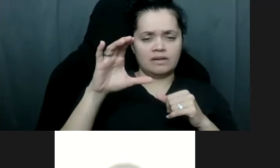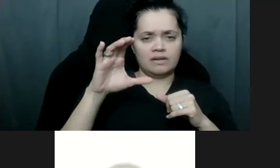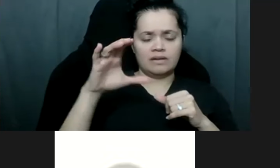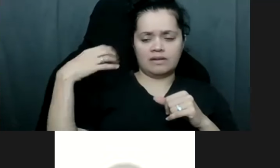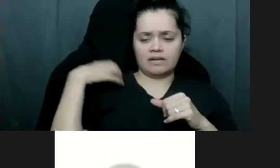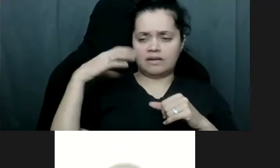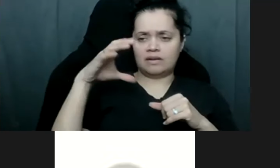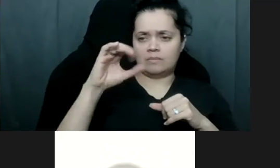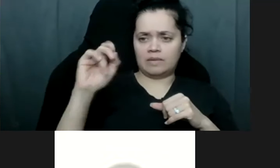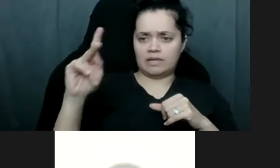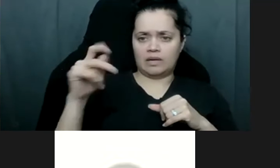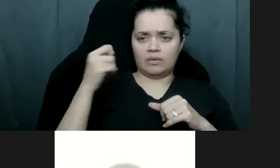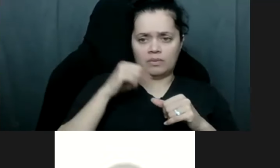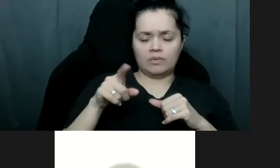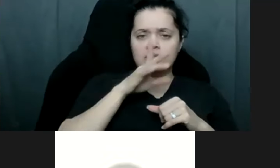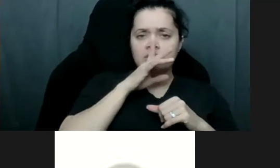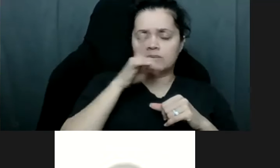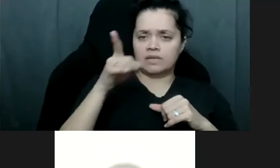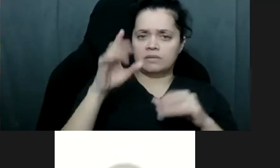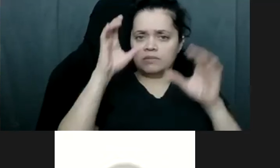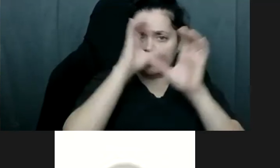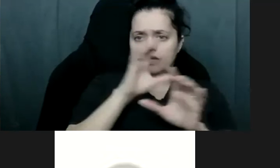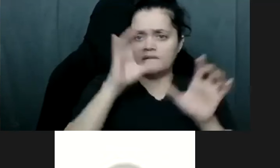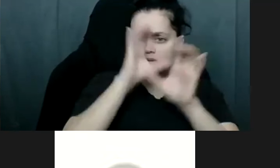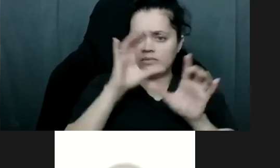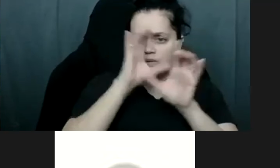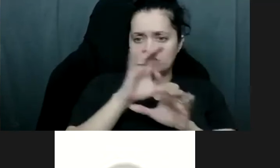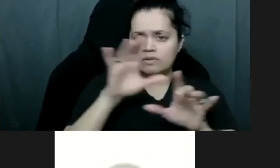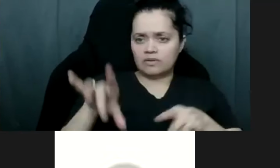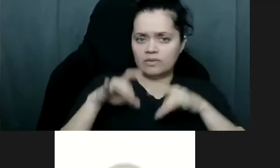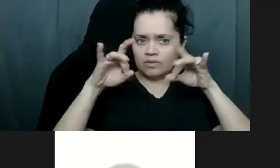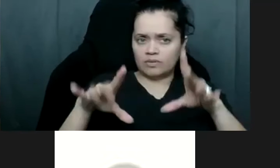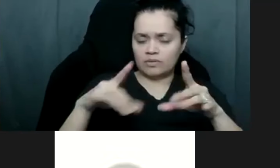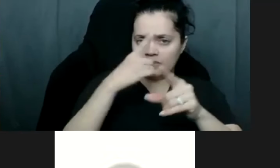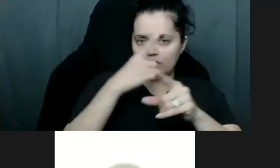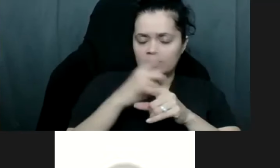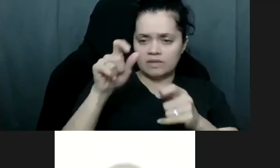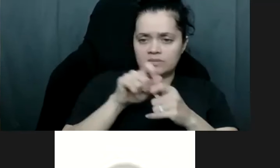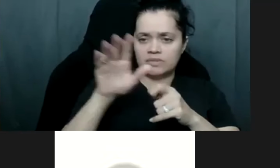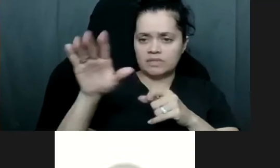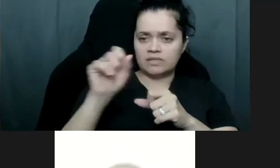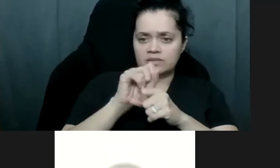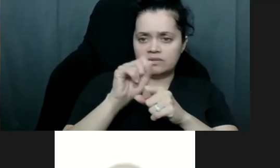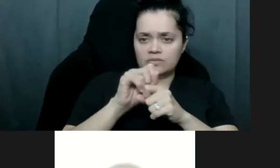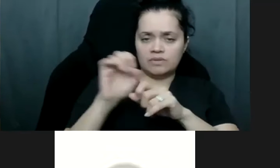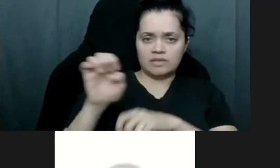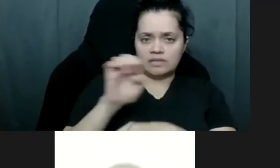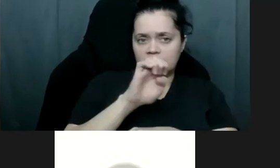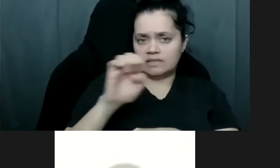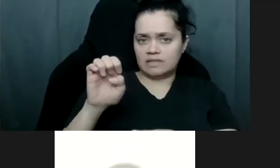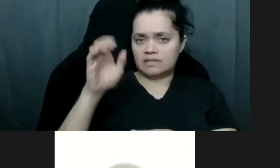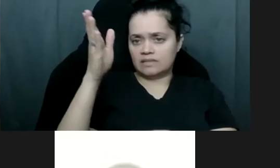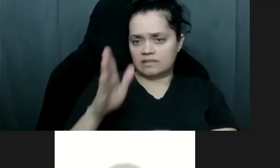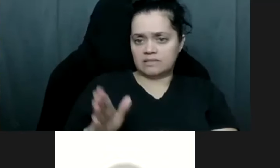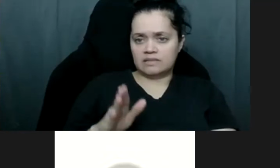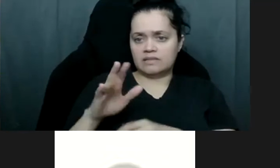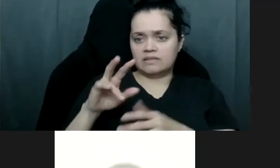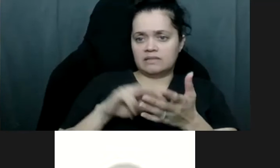We've talked about him and the exploration of Australia, especially his work on the east side of Australia that